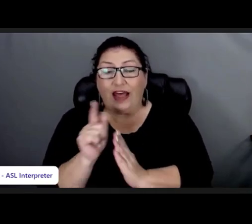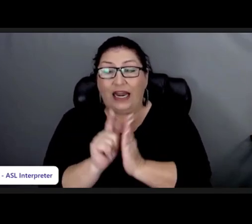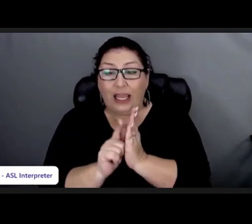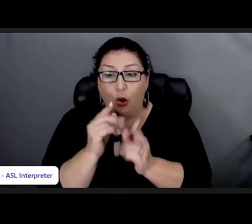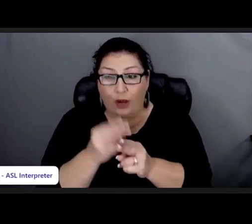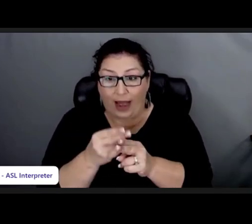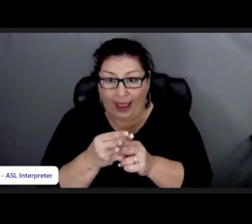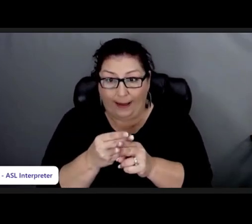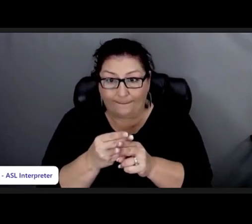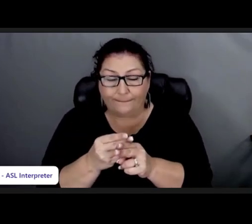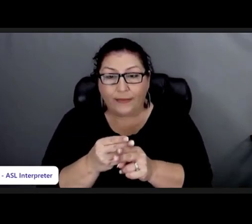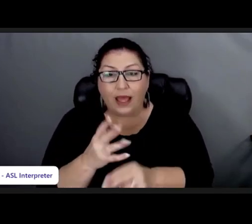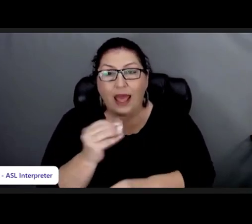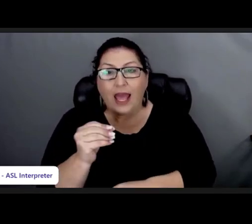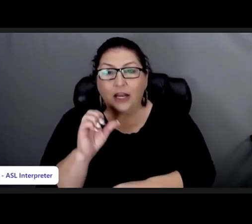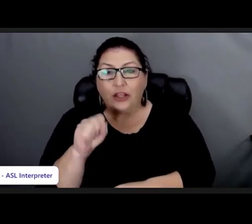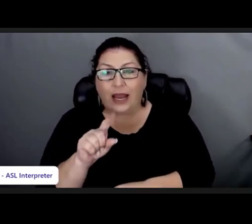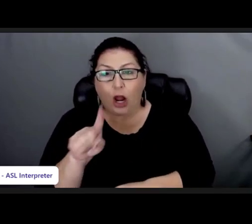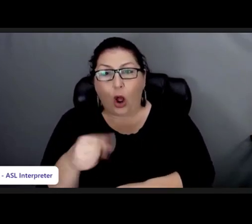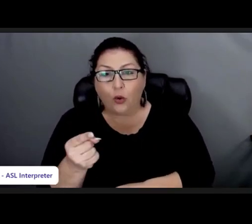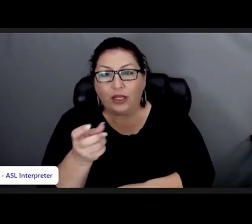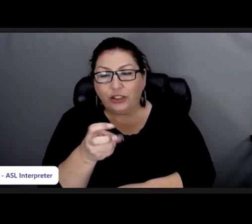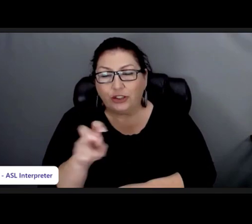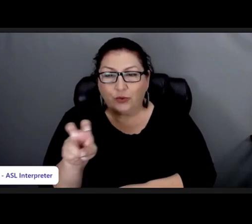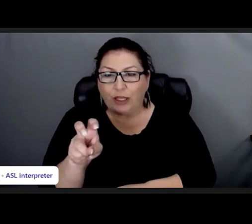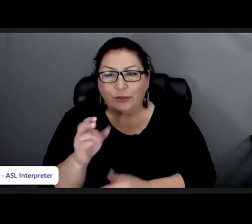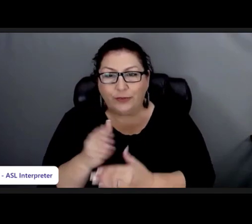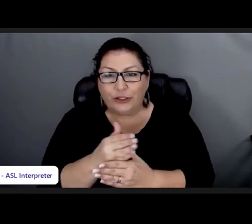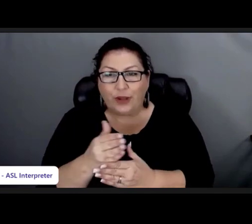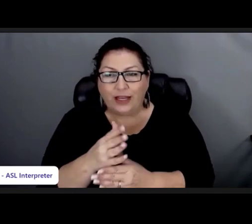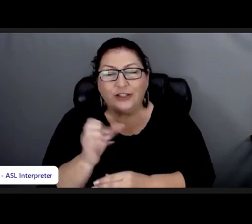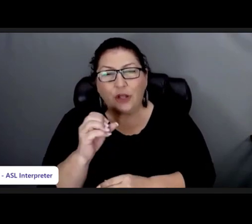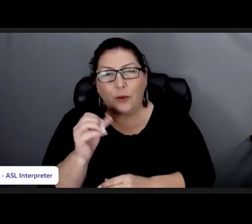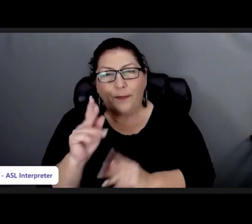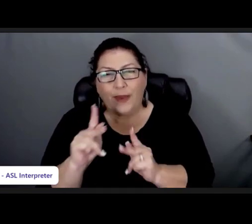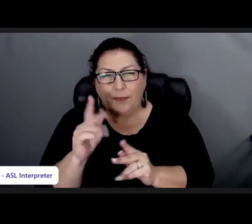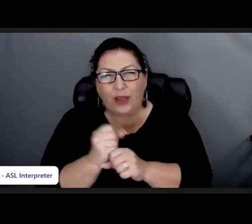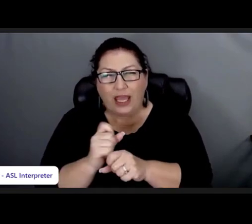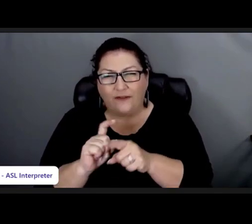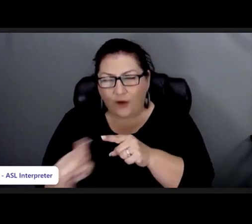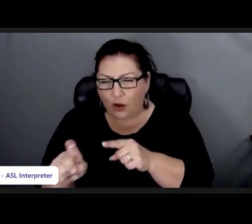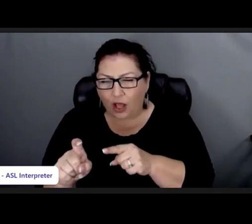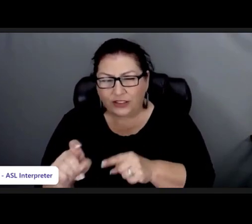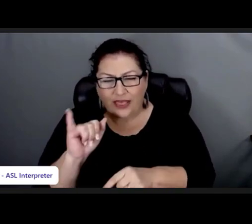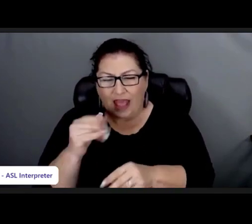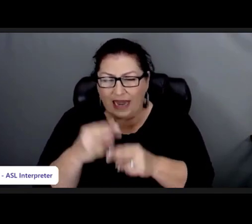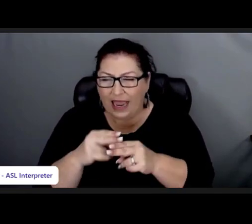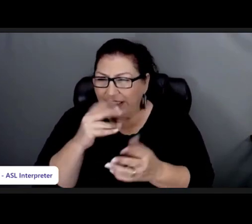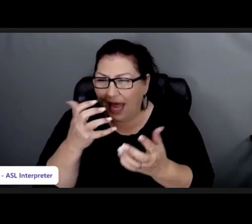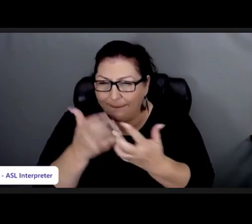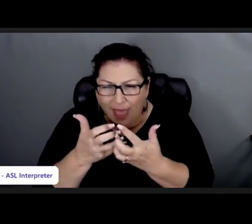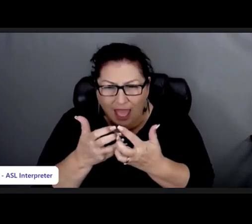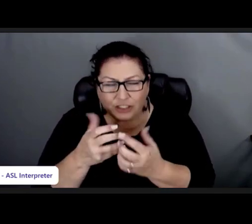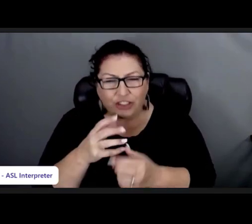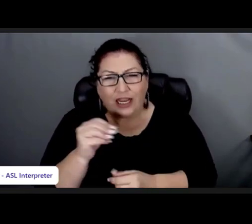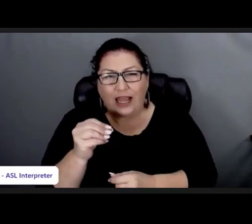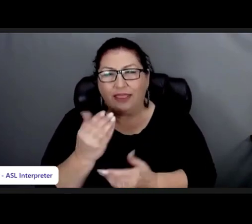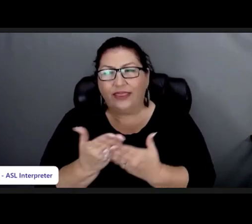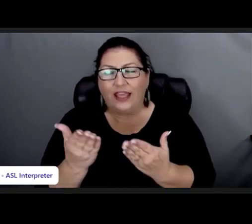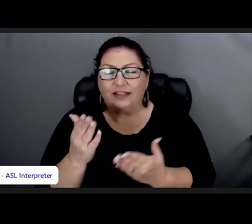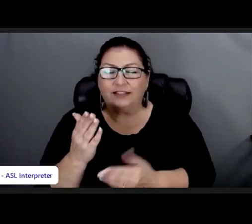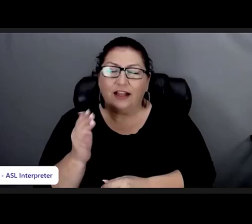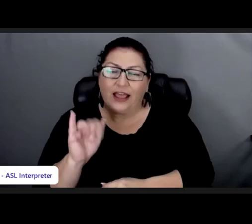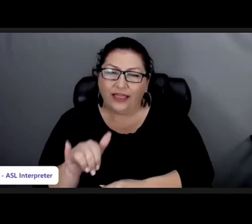And you could only switch between, and so people were getting phone calls with names that didn't match, and all that kind of thing. And